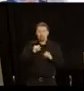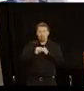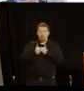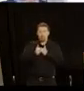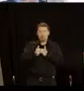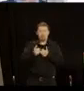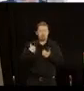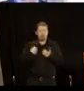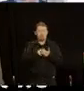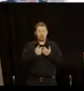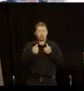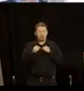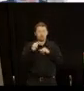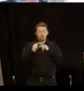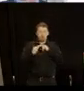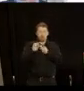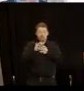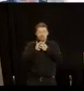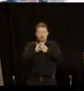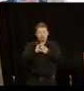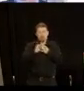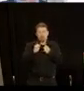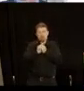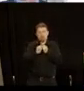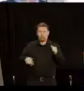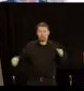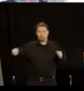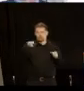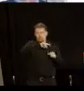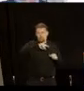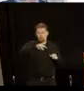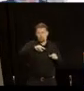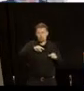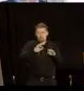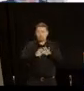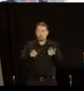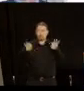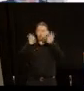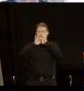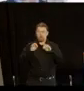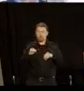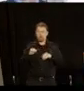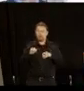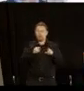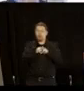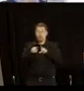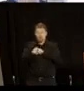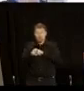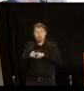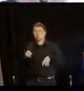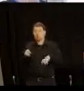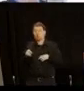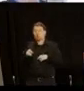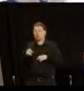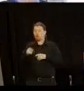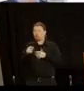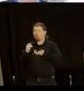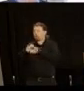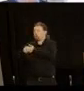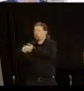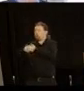with existing stakeholders who are absolutely invaluable, while also activating additional innovative